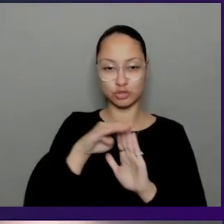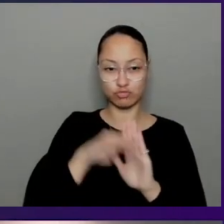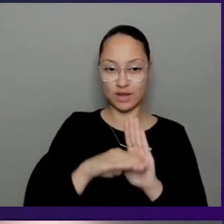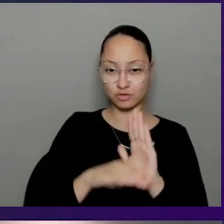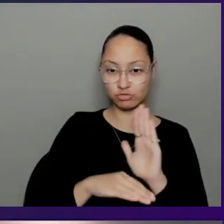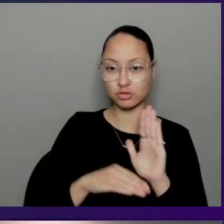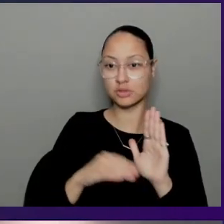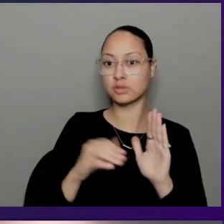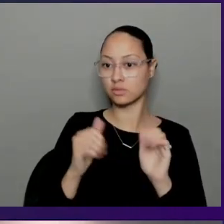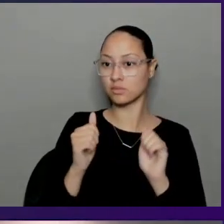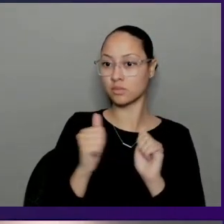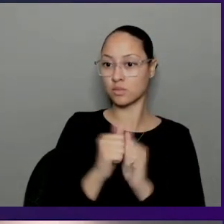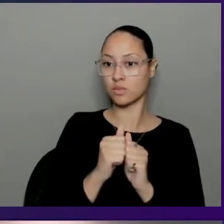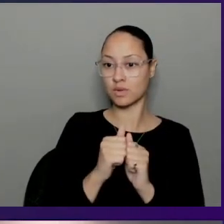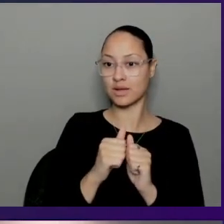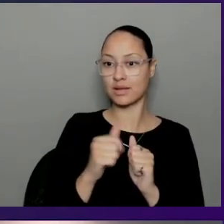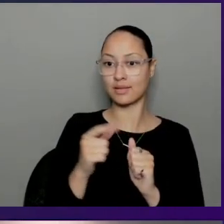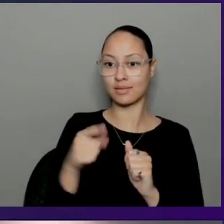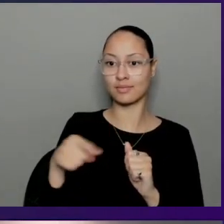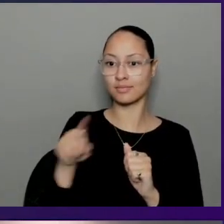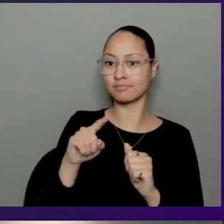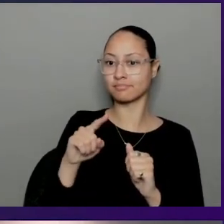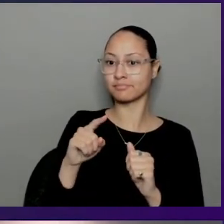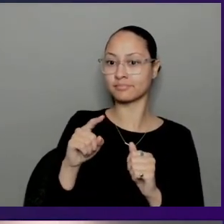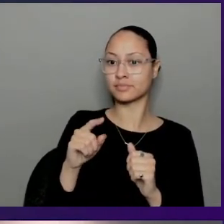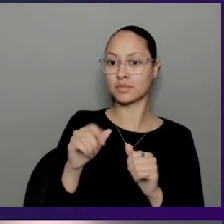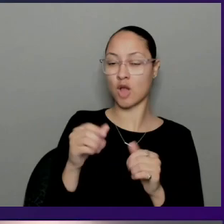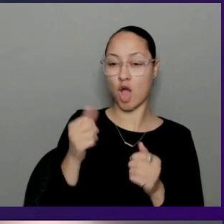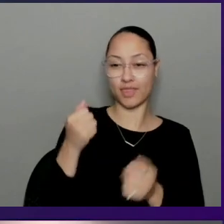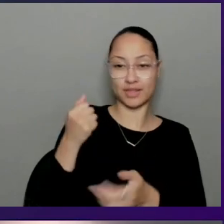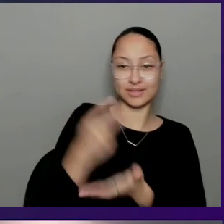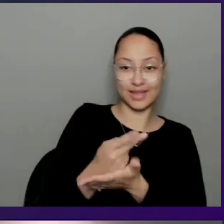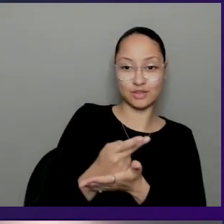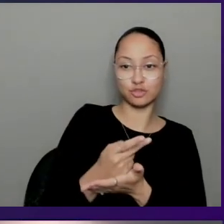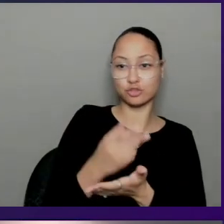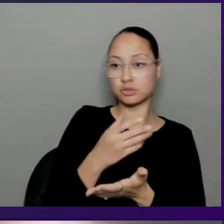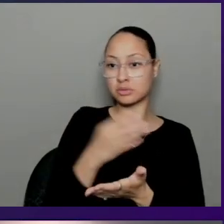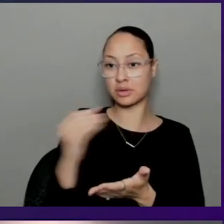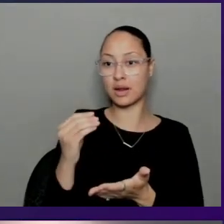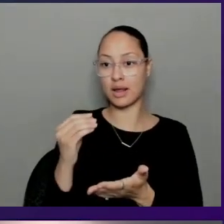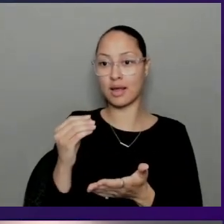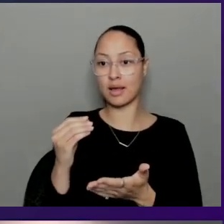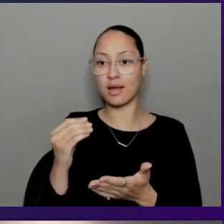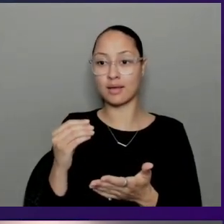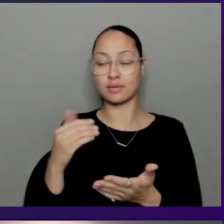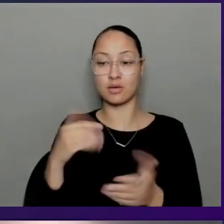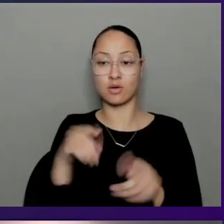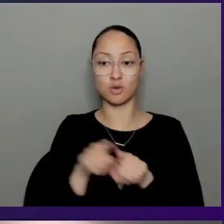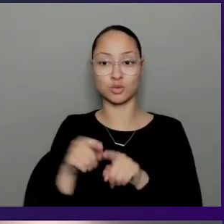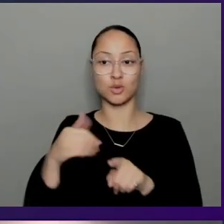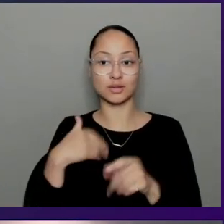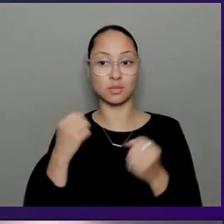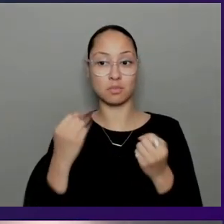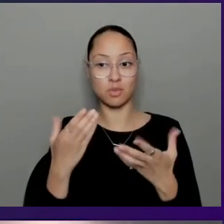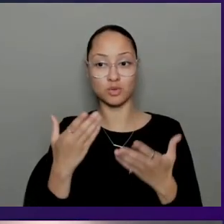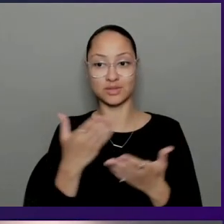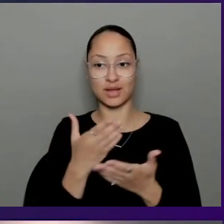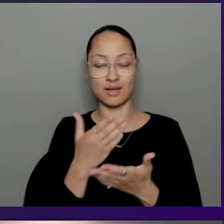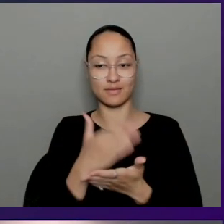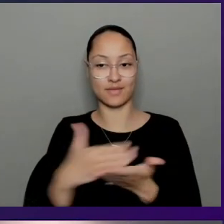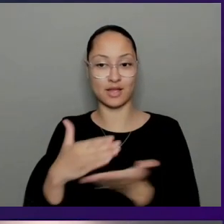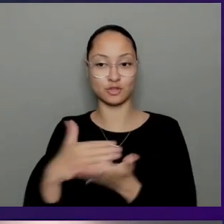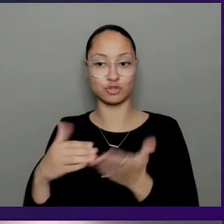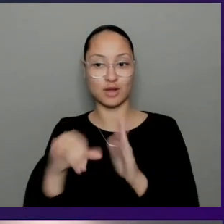identity federation support and standards-based authentication. It also provides an optional multi-factor authentication.